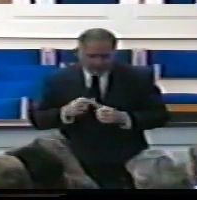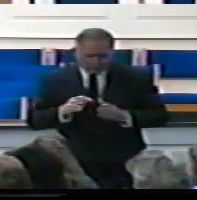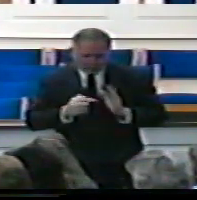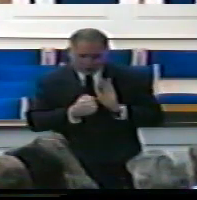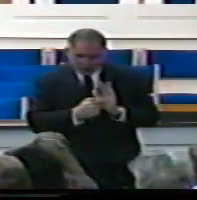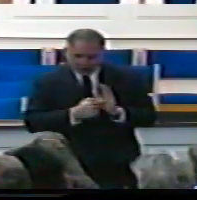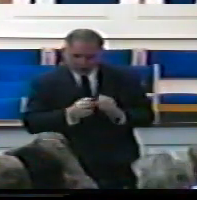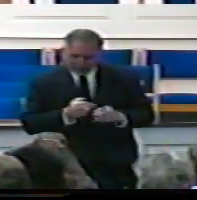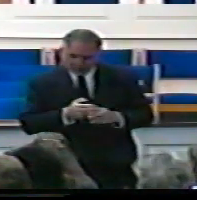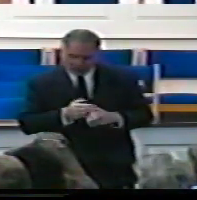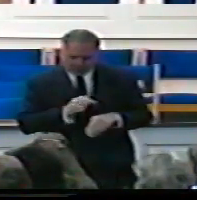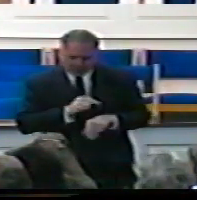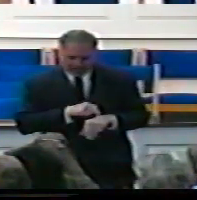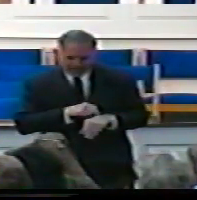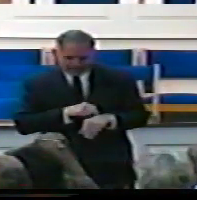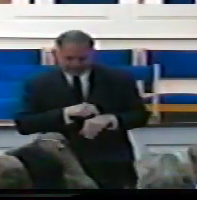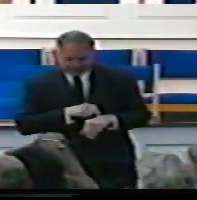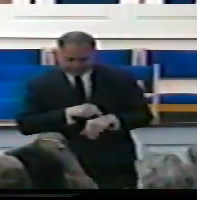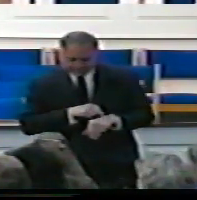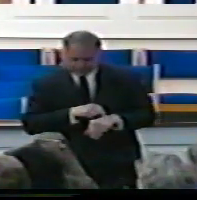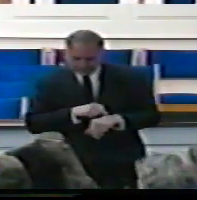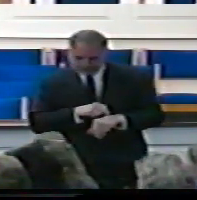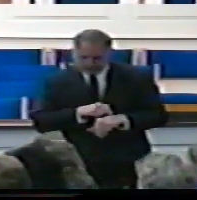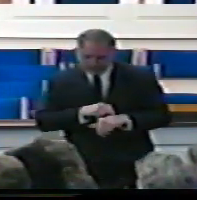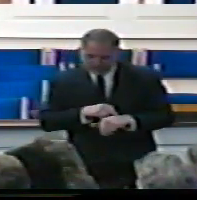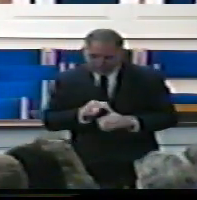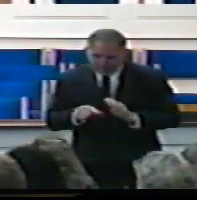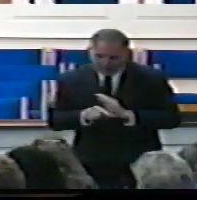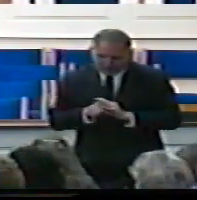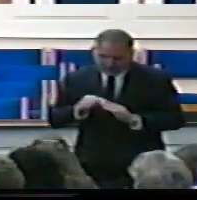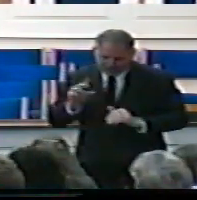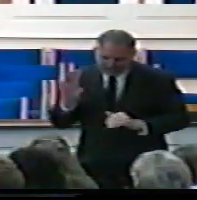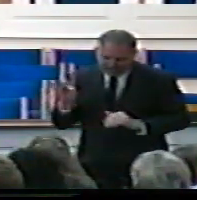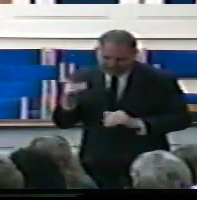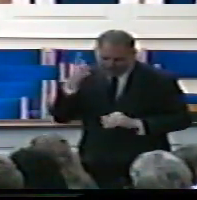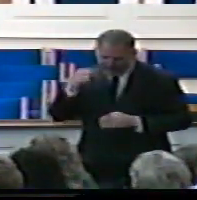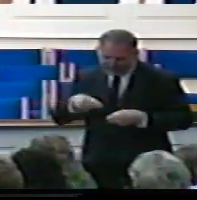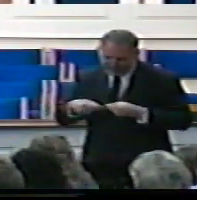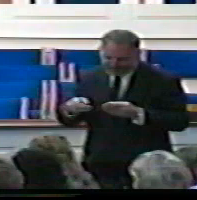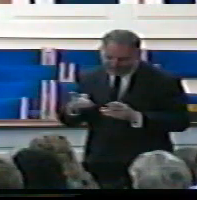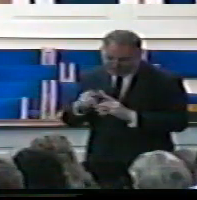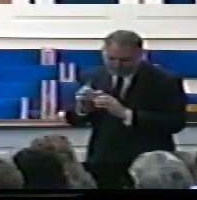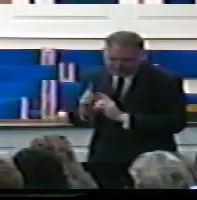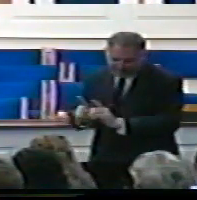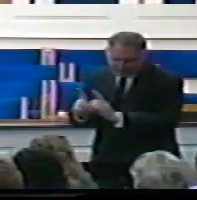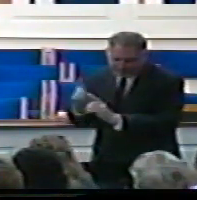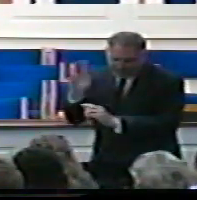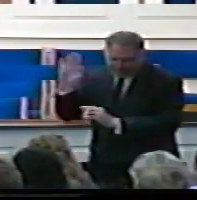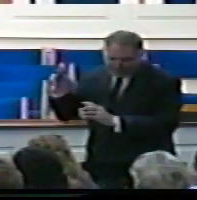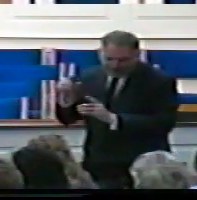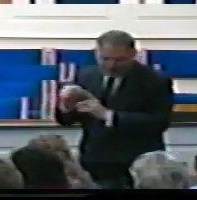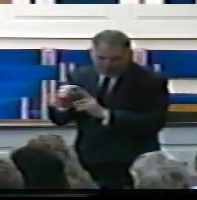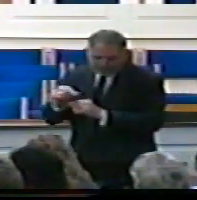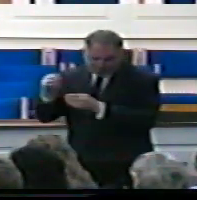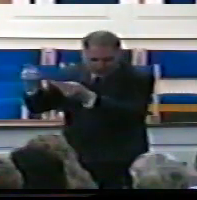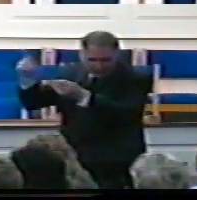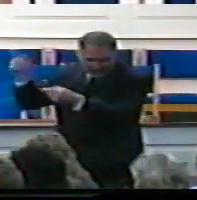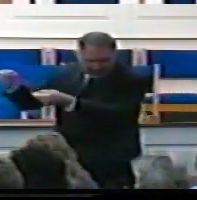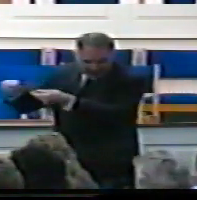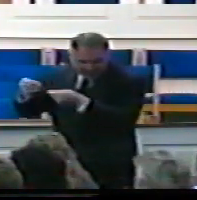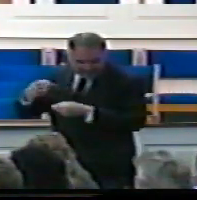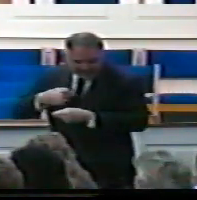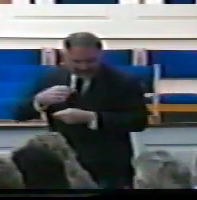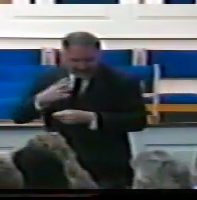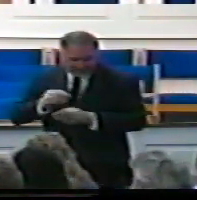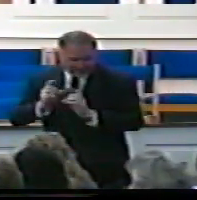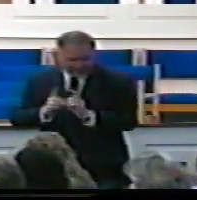and I'll get to what I want to talk with you about tonight. This is all introduction. Verse number 8. For I have given unto them thy words which thou gavest me, and they have